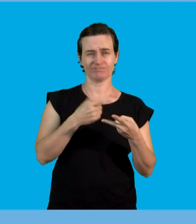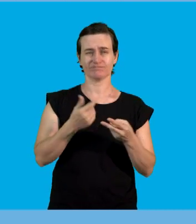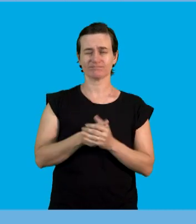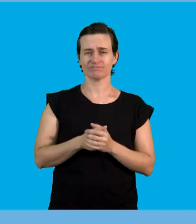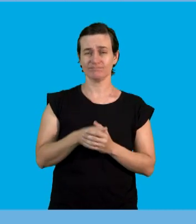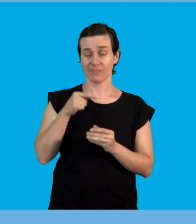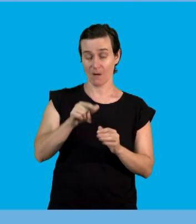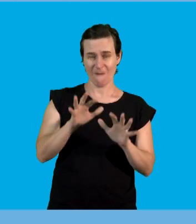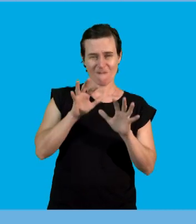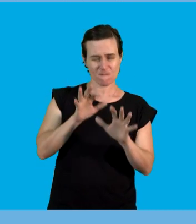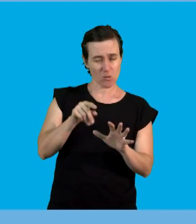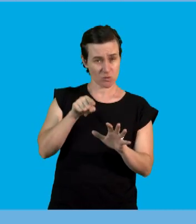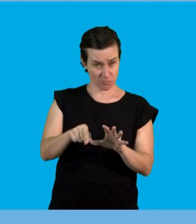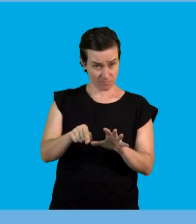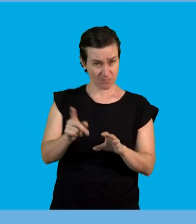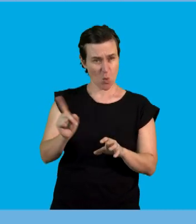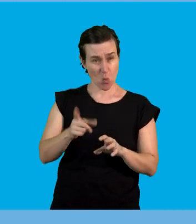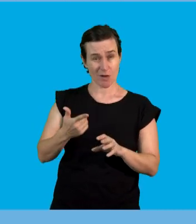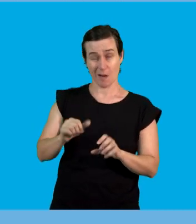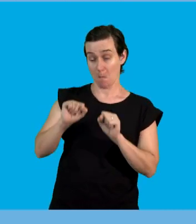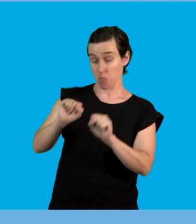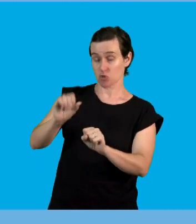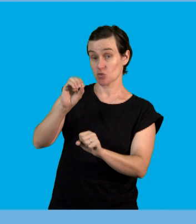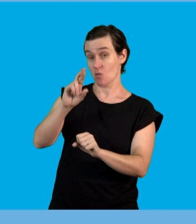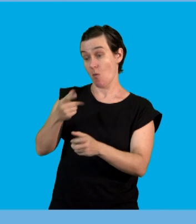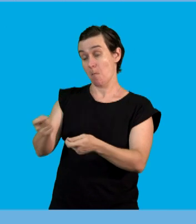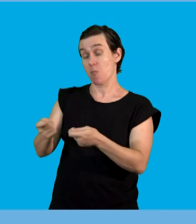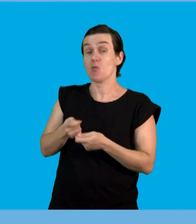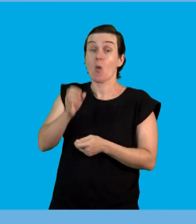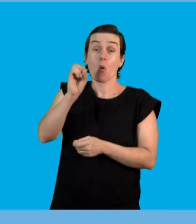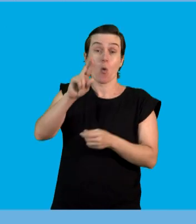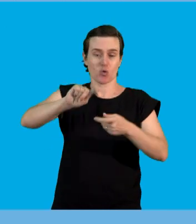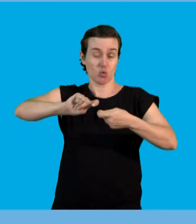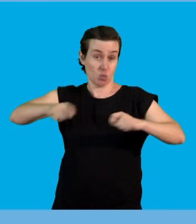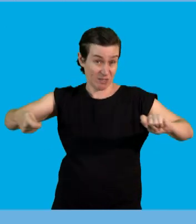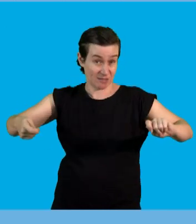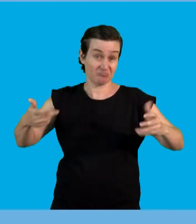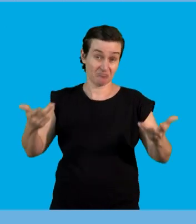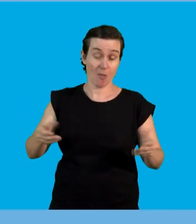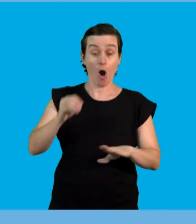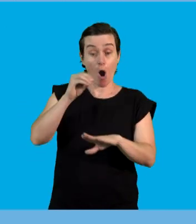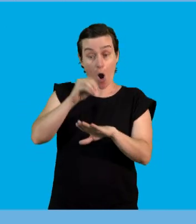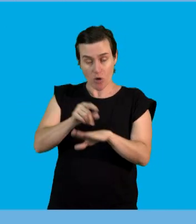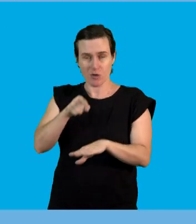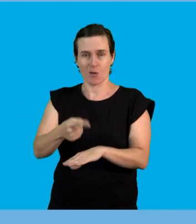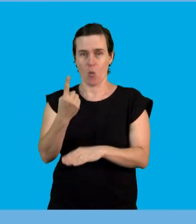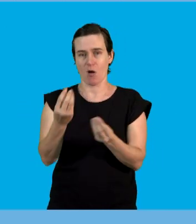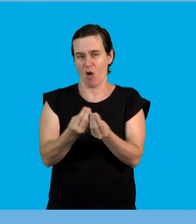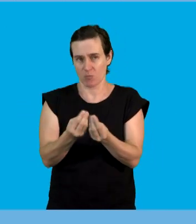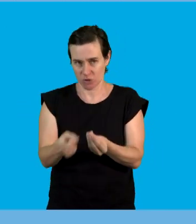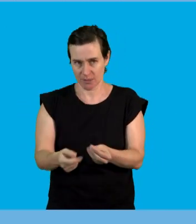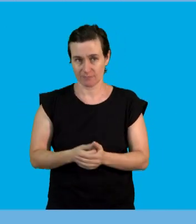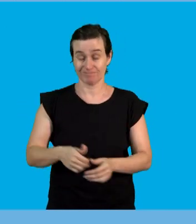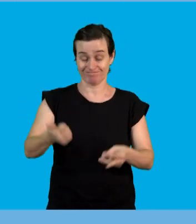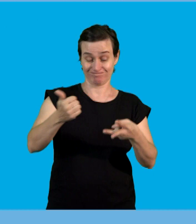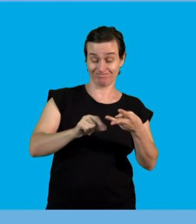what we need to take away from this lesson is that a force is a push or pull, or even a twist that is exerted upon an object. And then